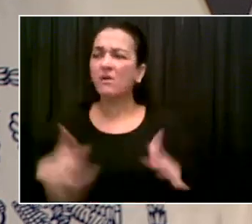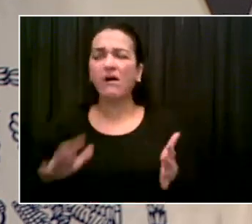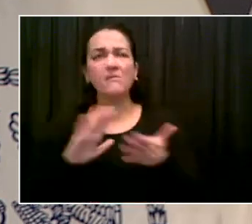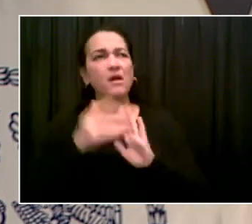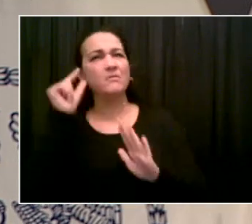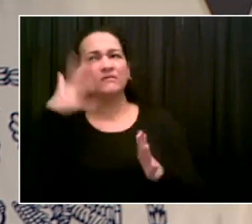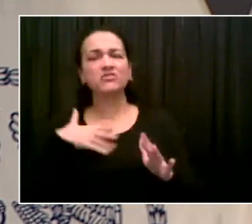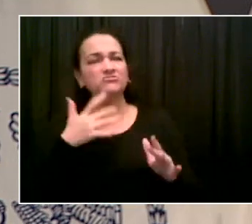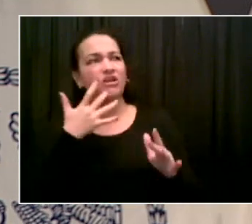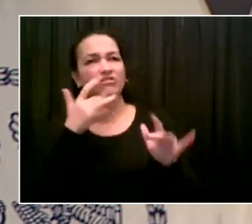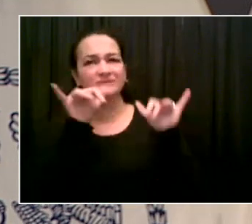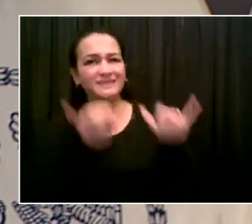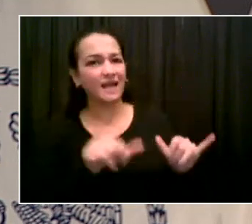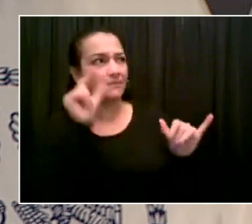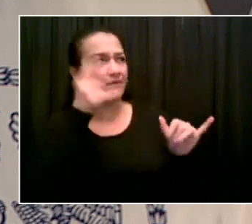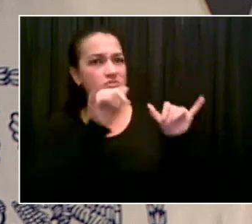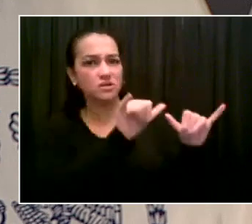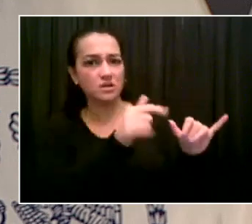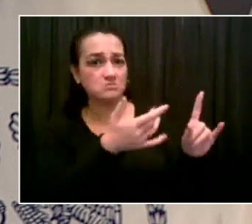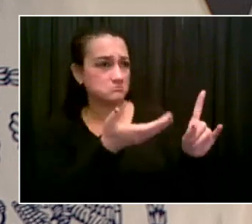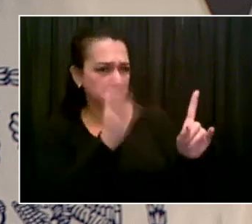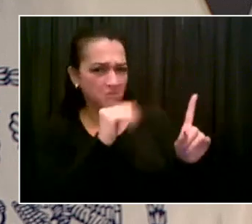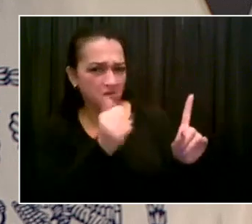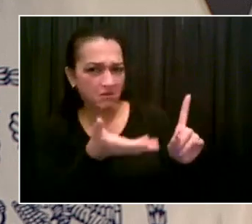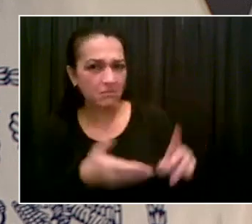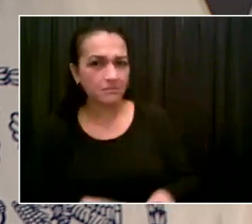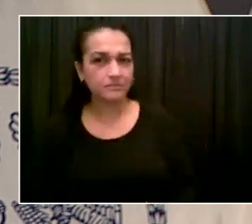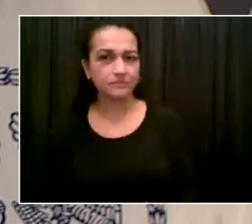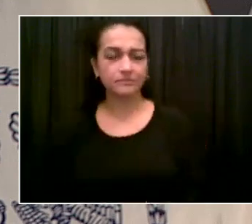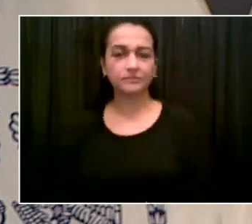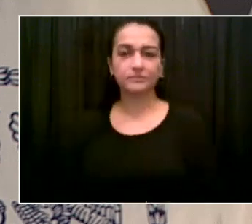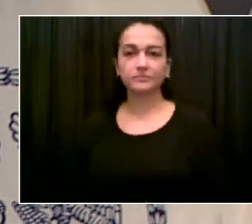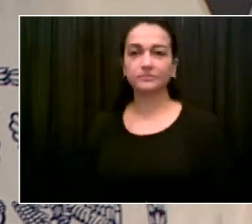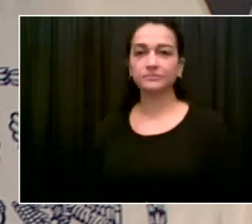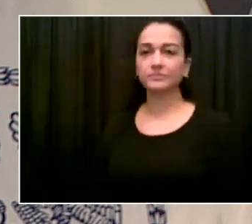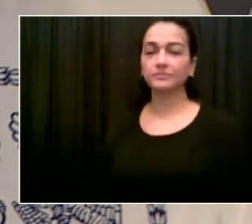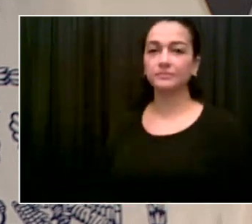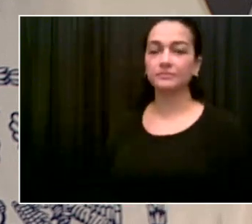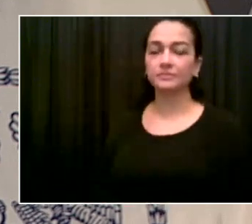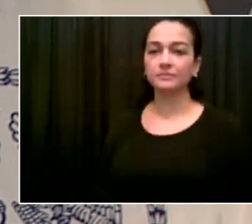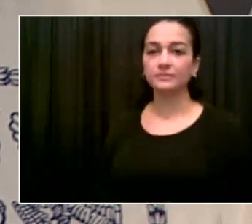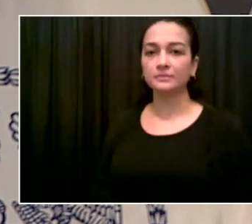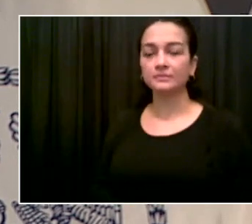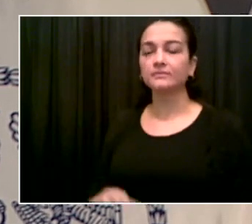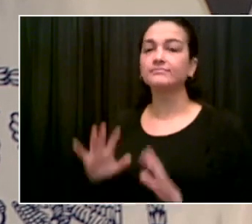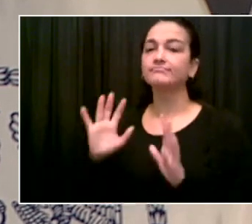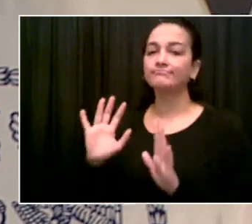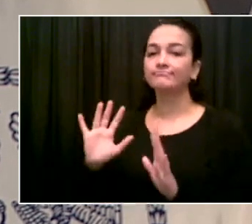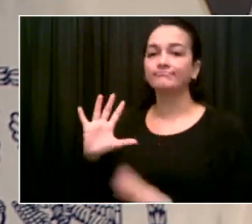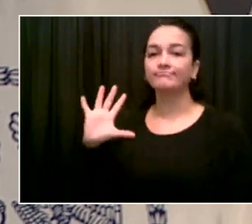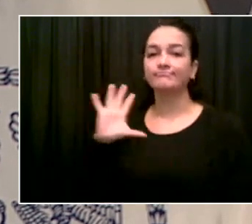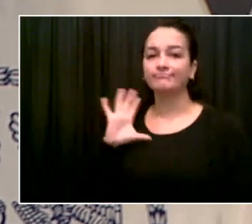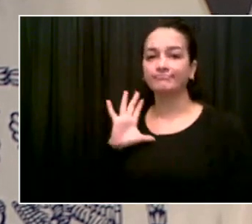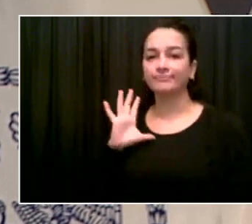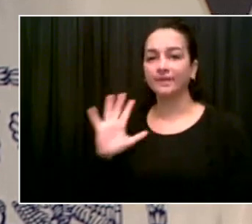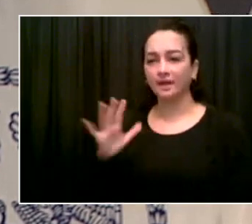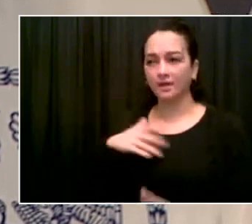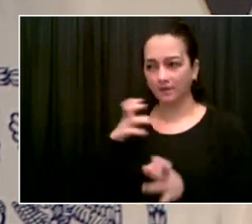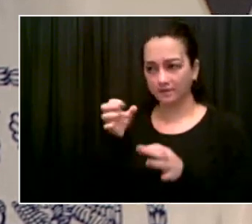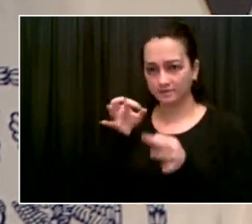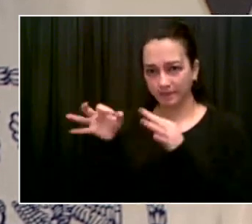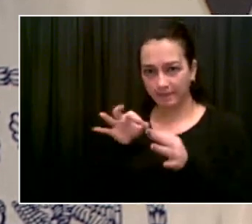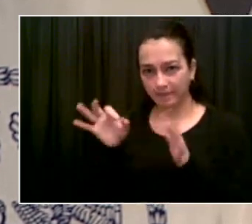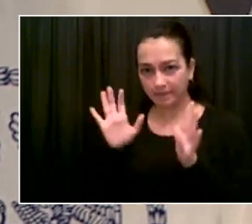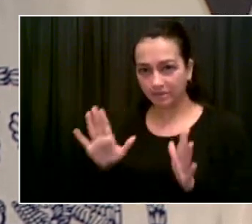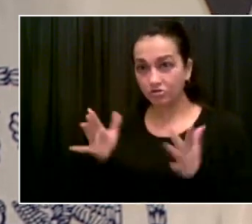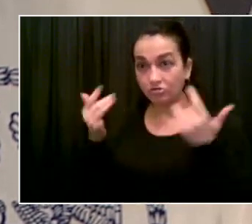tell today what we're focused on. We just achieved something a lot of folks said would be impossible by getting